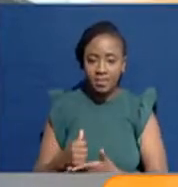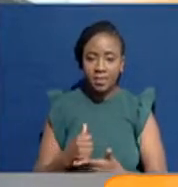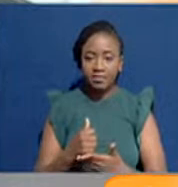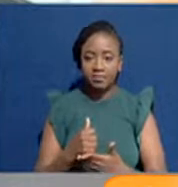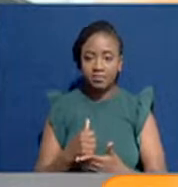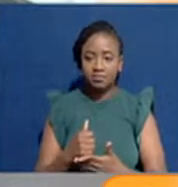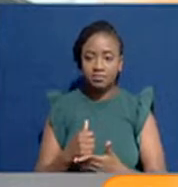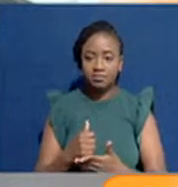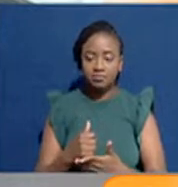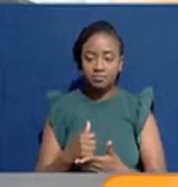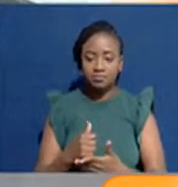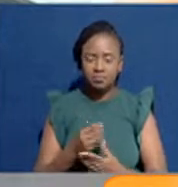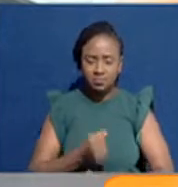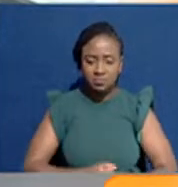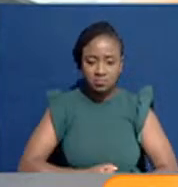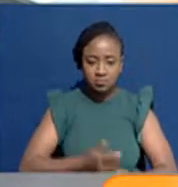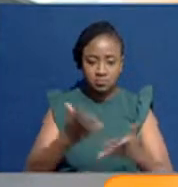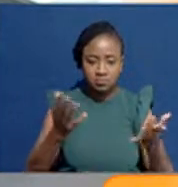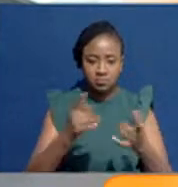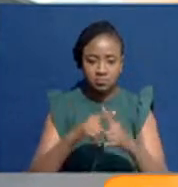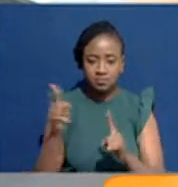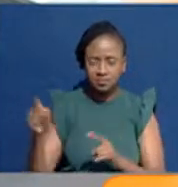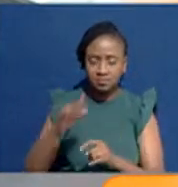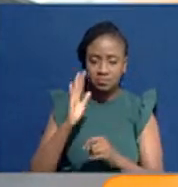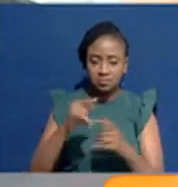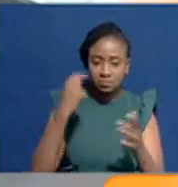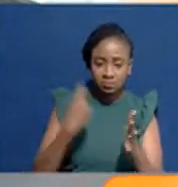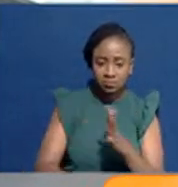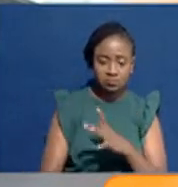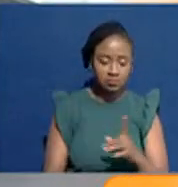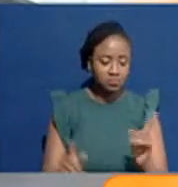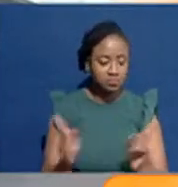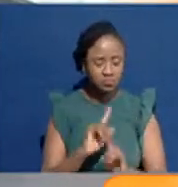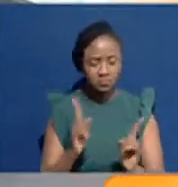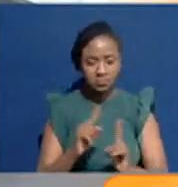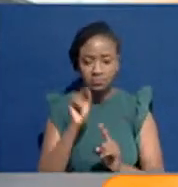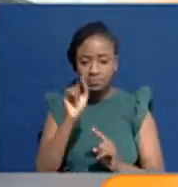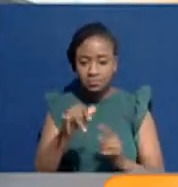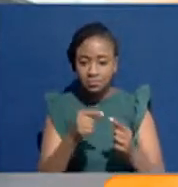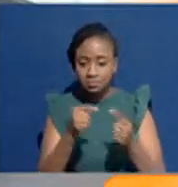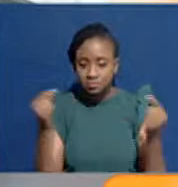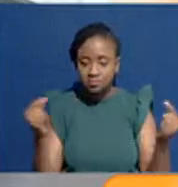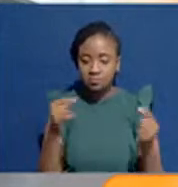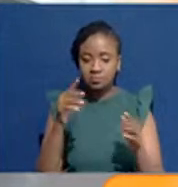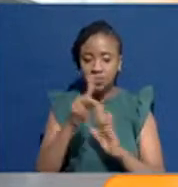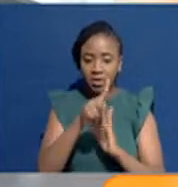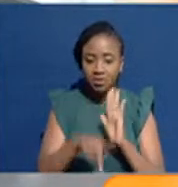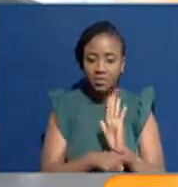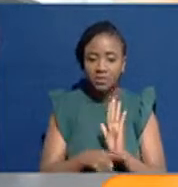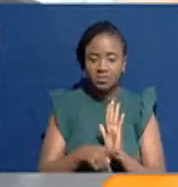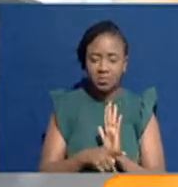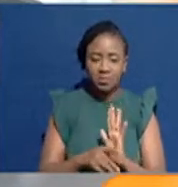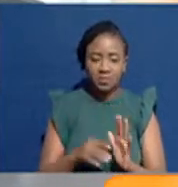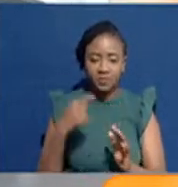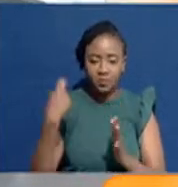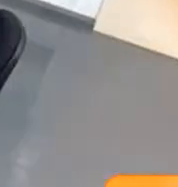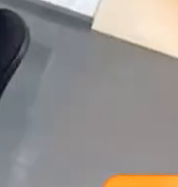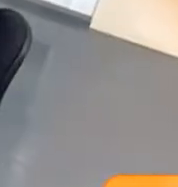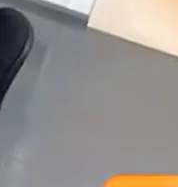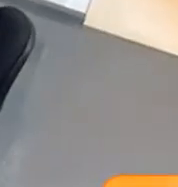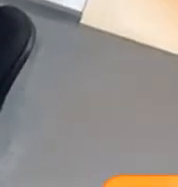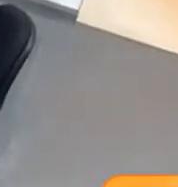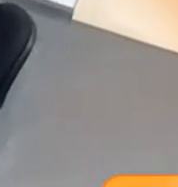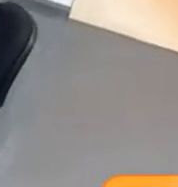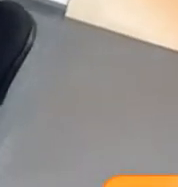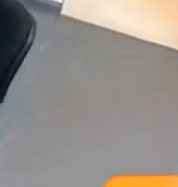compensation for supplies, they will tax it. You know, going totally against the principles of taxation